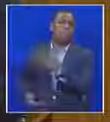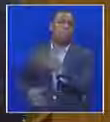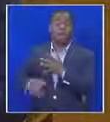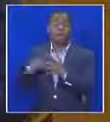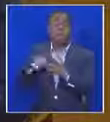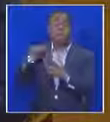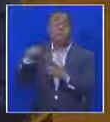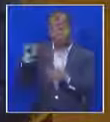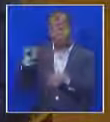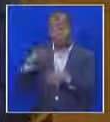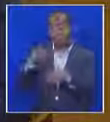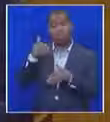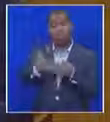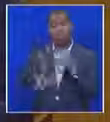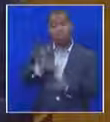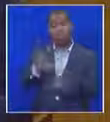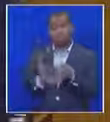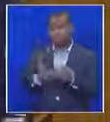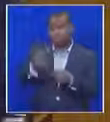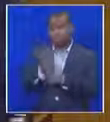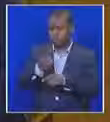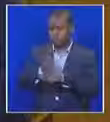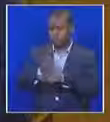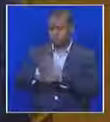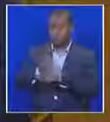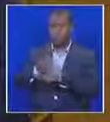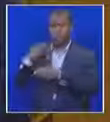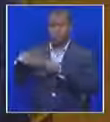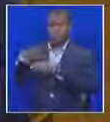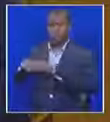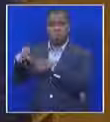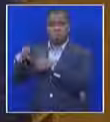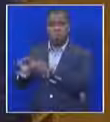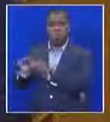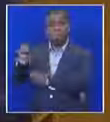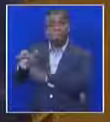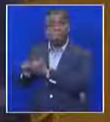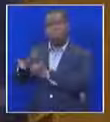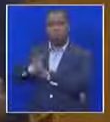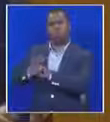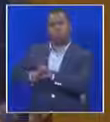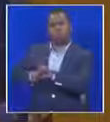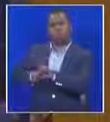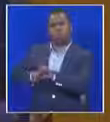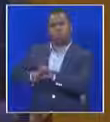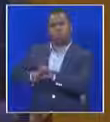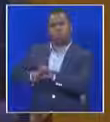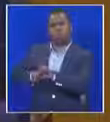African Airways has been chaired by a woman you might know very well, Mr. President, Ms. Dudu.